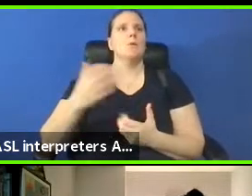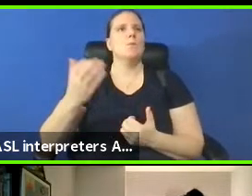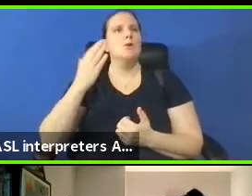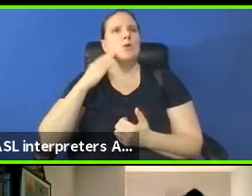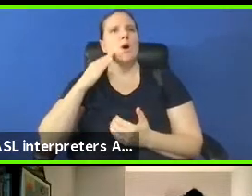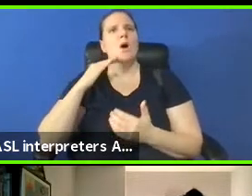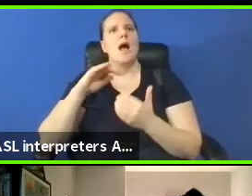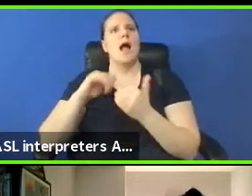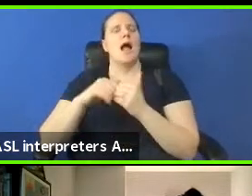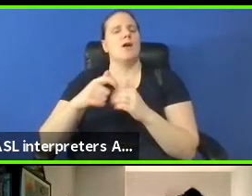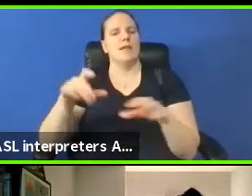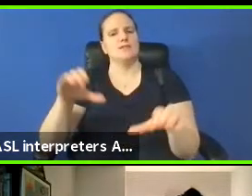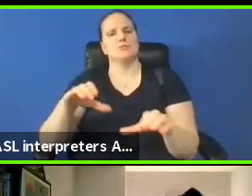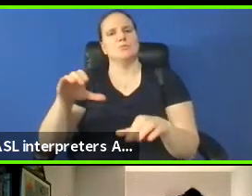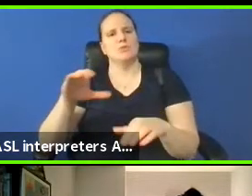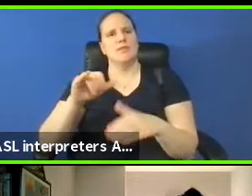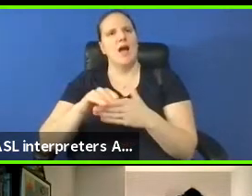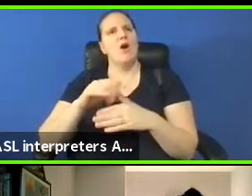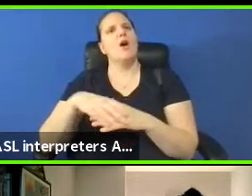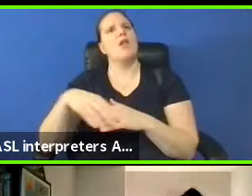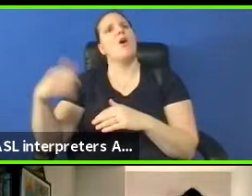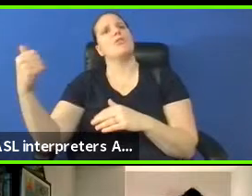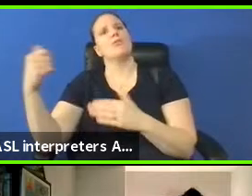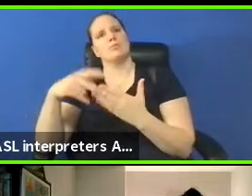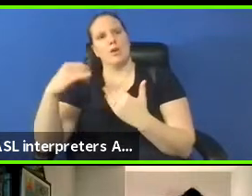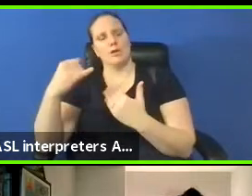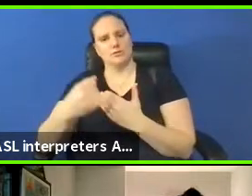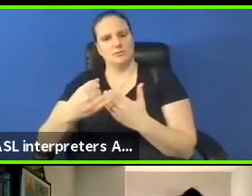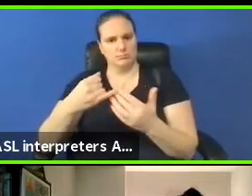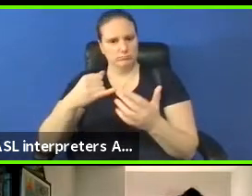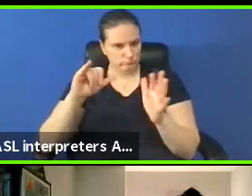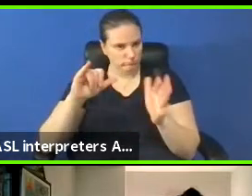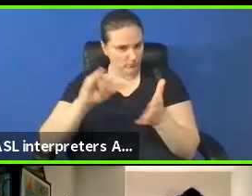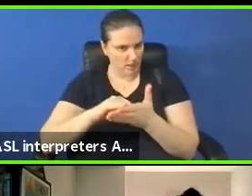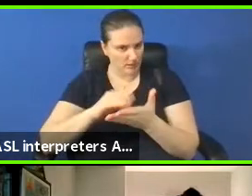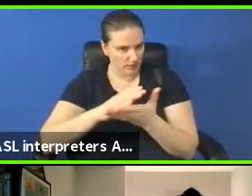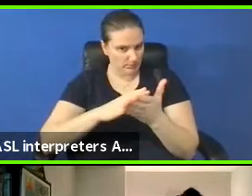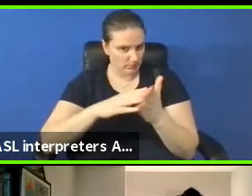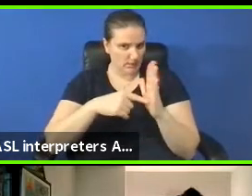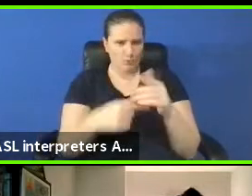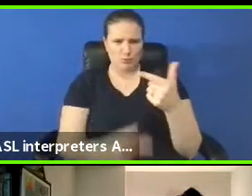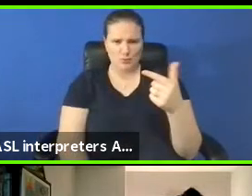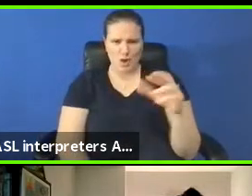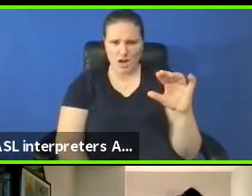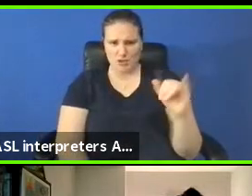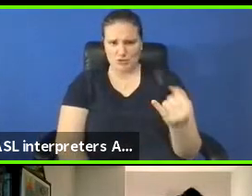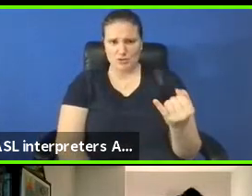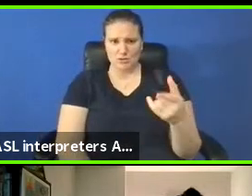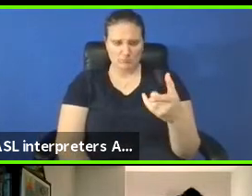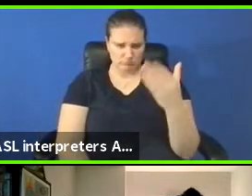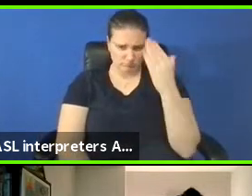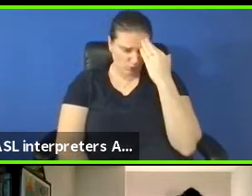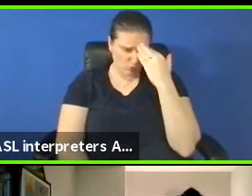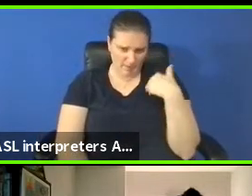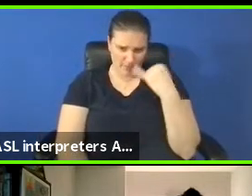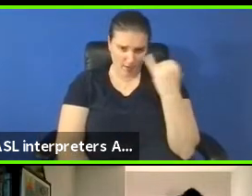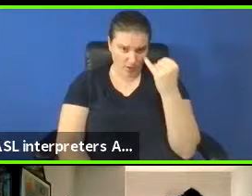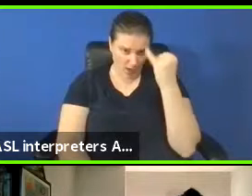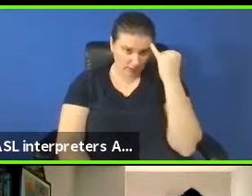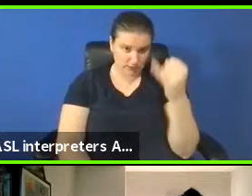they've done that on other projects. So those are just some examples, but Greg, I know you probably have some other